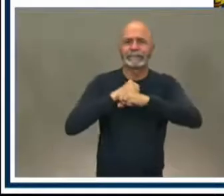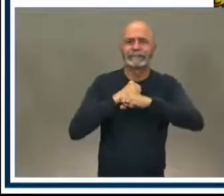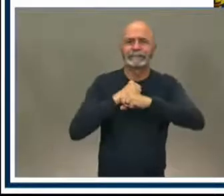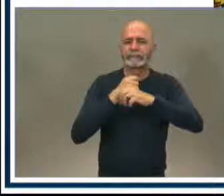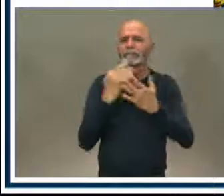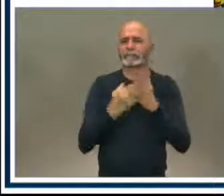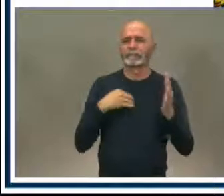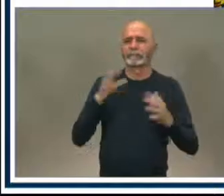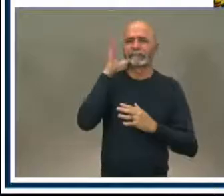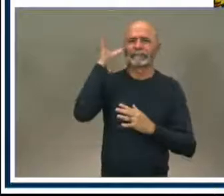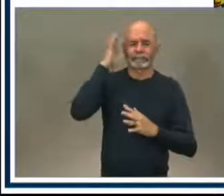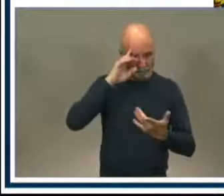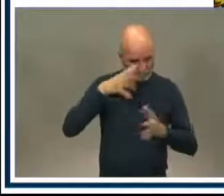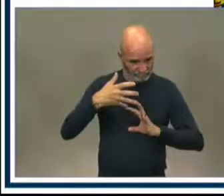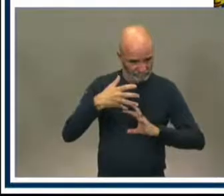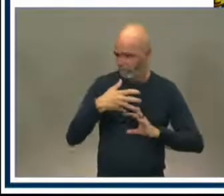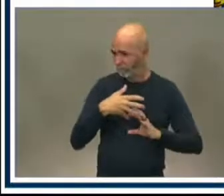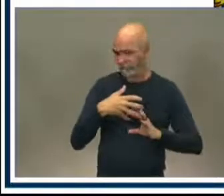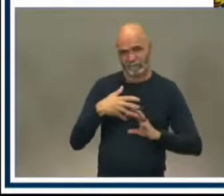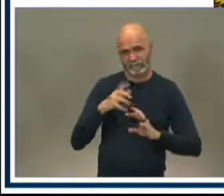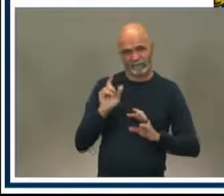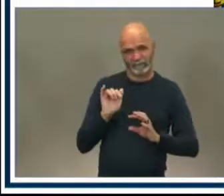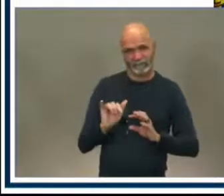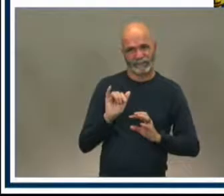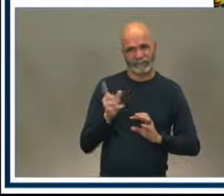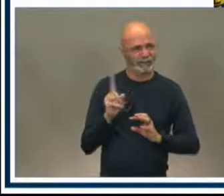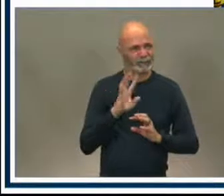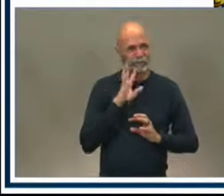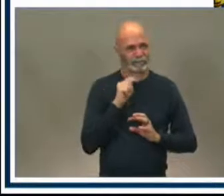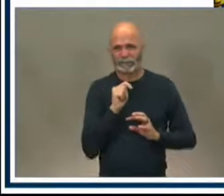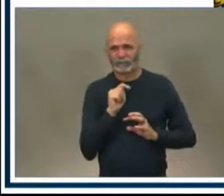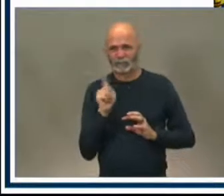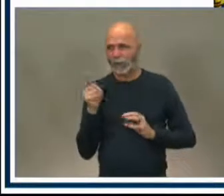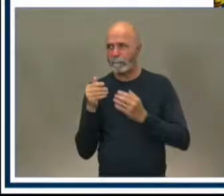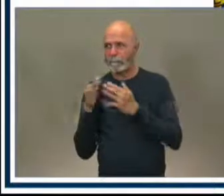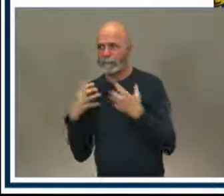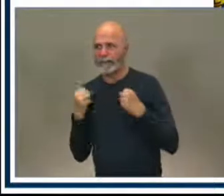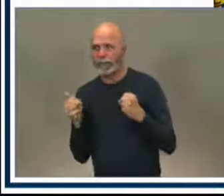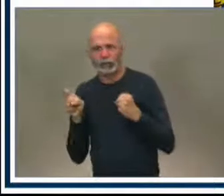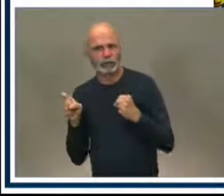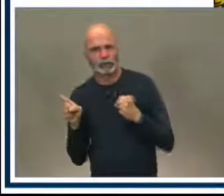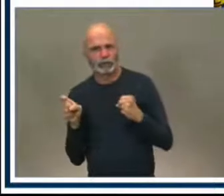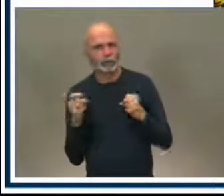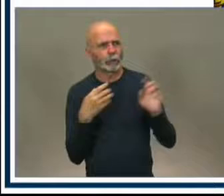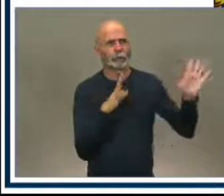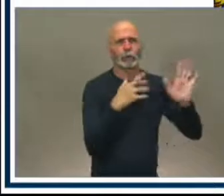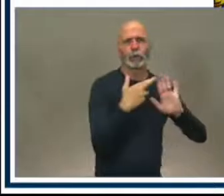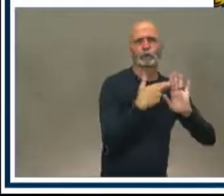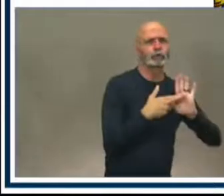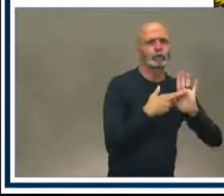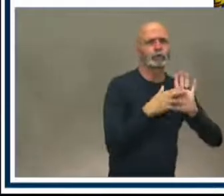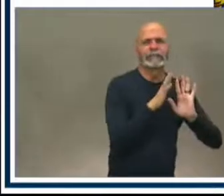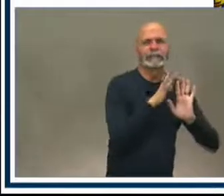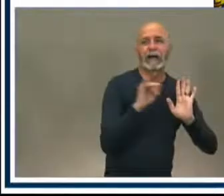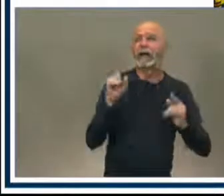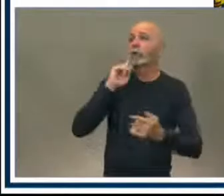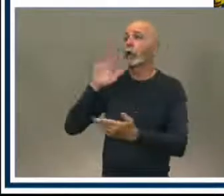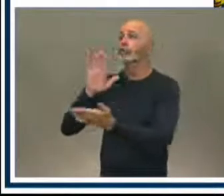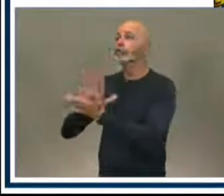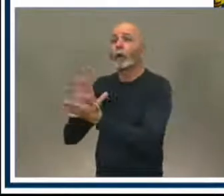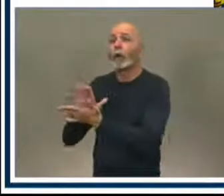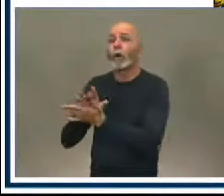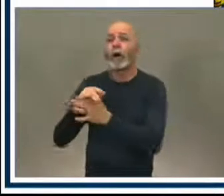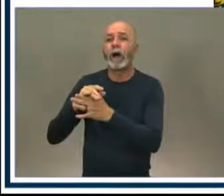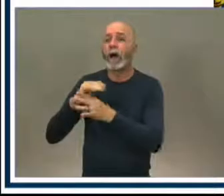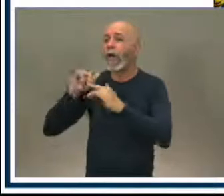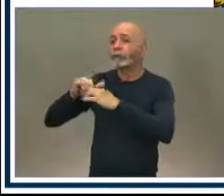confusion about what are public health guidelines for when a school is put into enhanced health protection